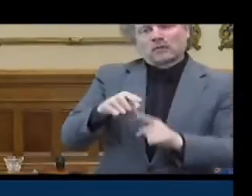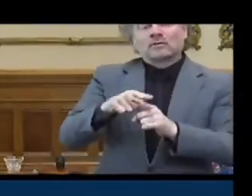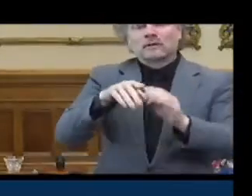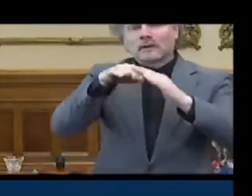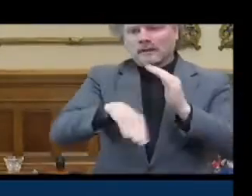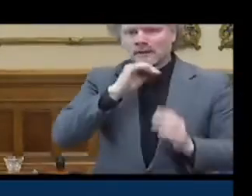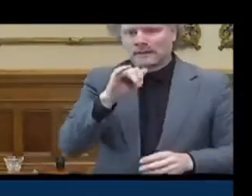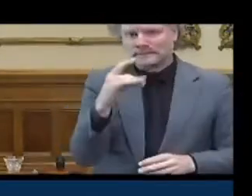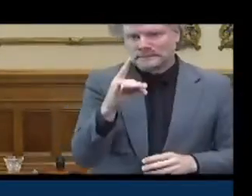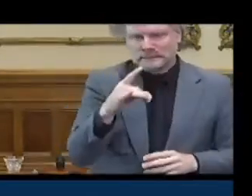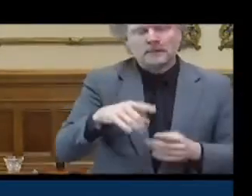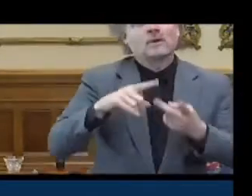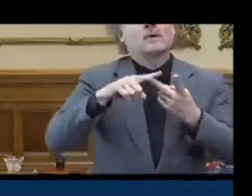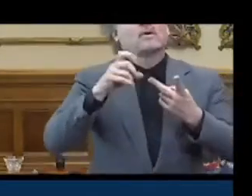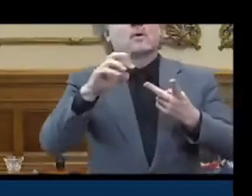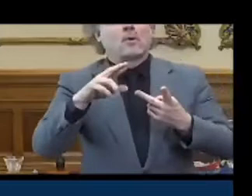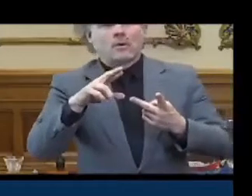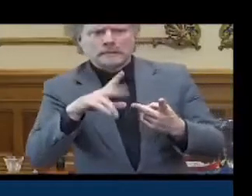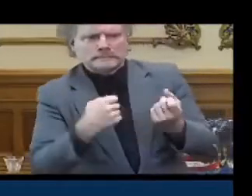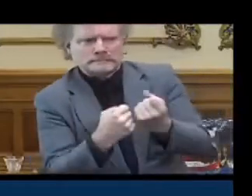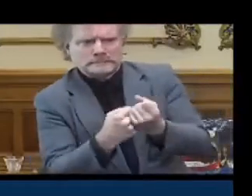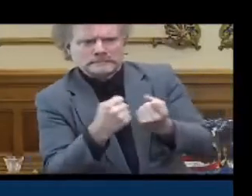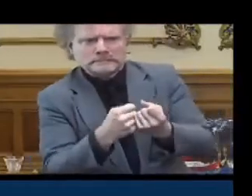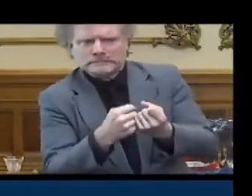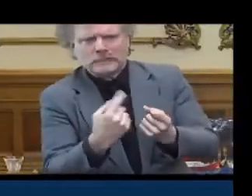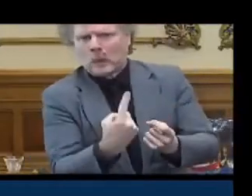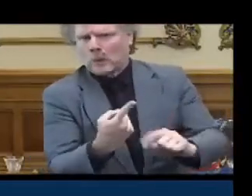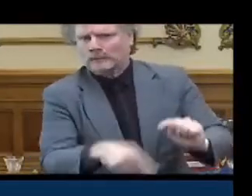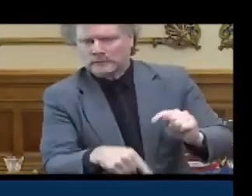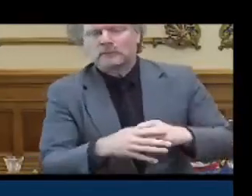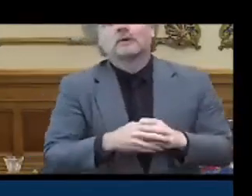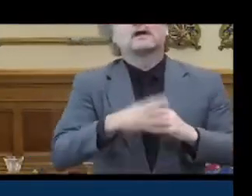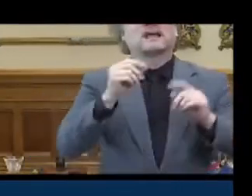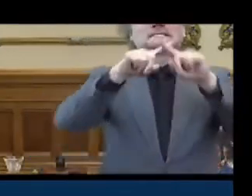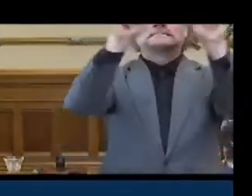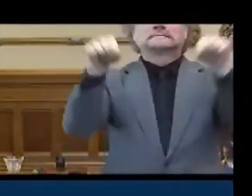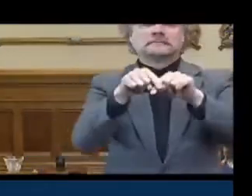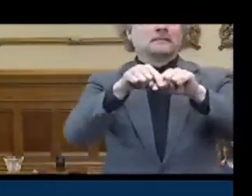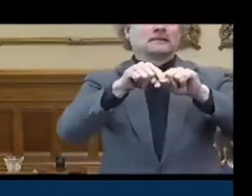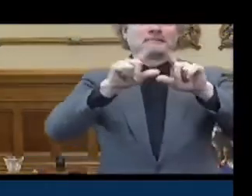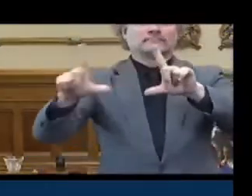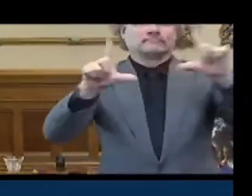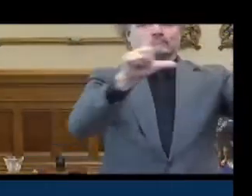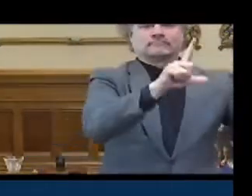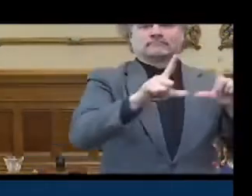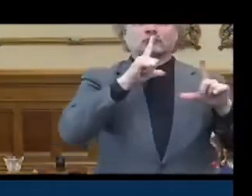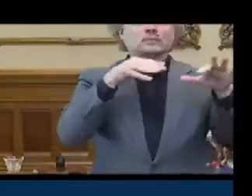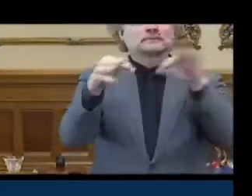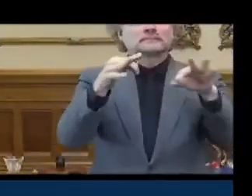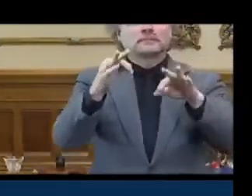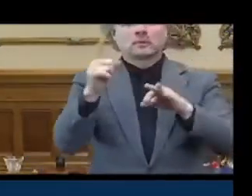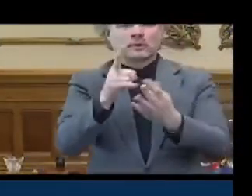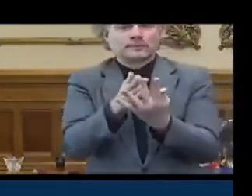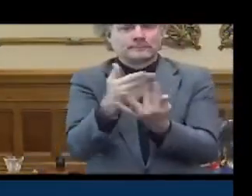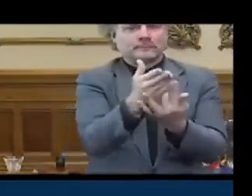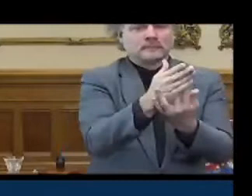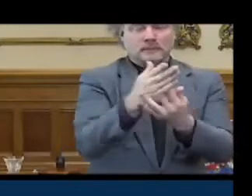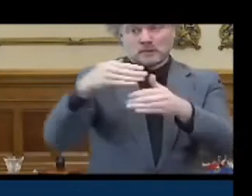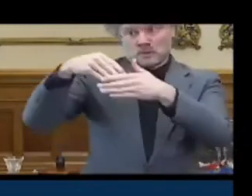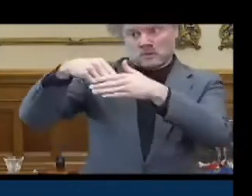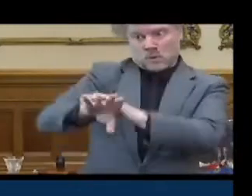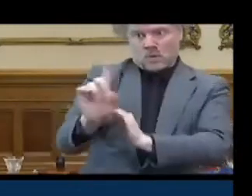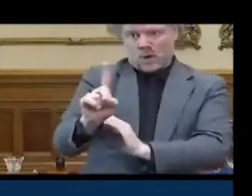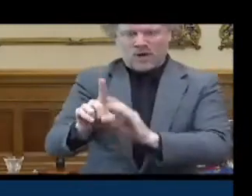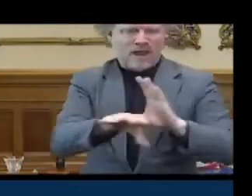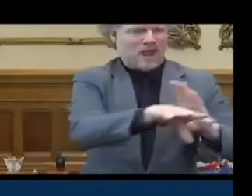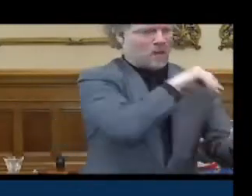minor or a person who needs support. And there'll be signage at the branches helping direct customers on what is the entry point and